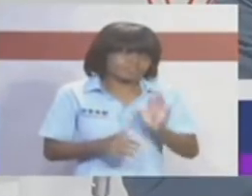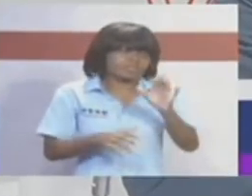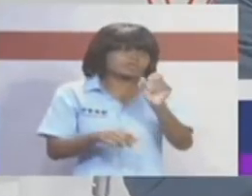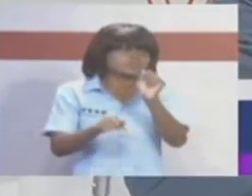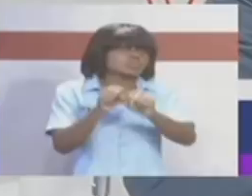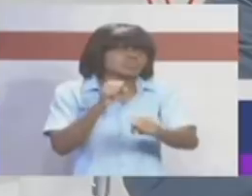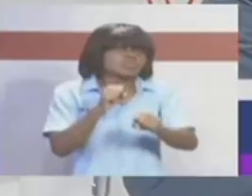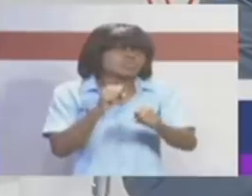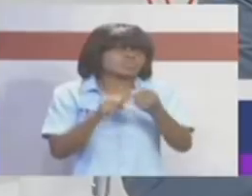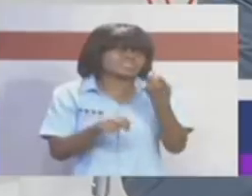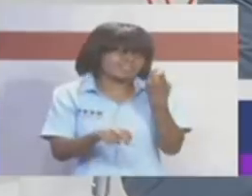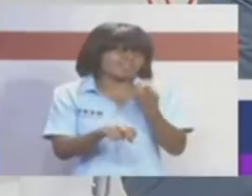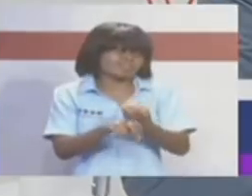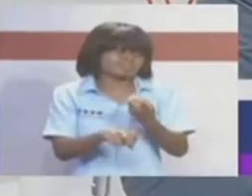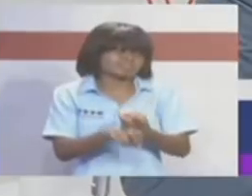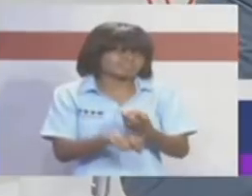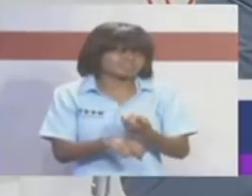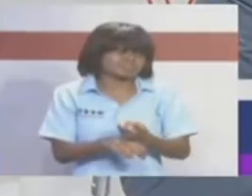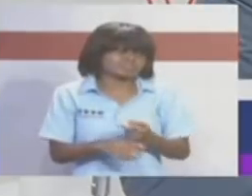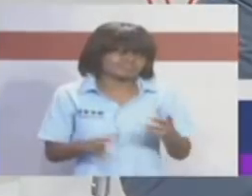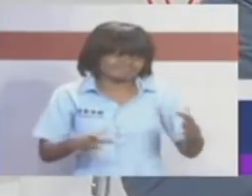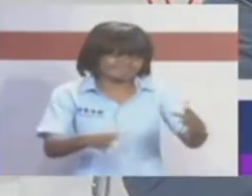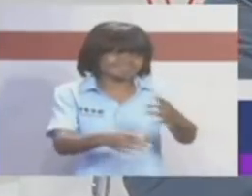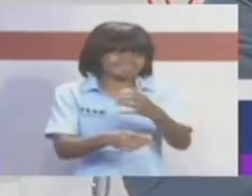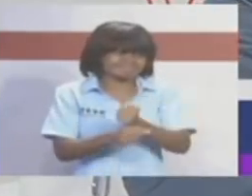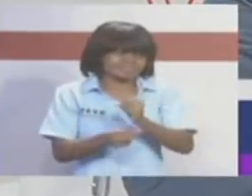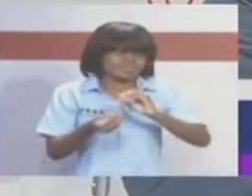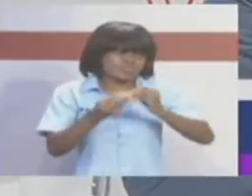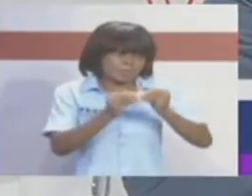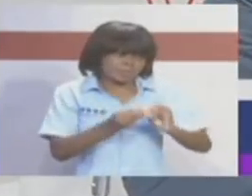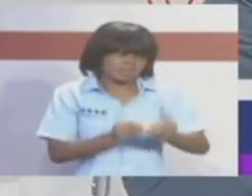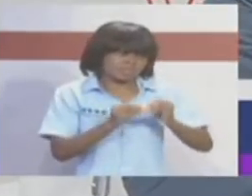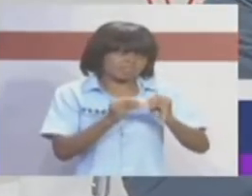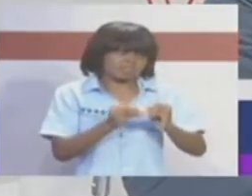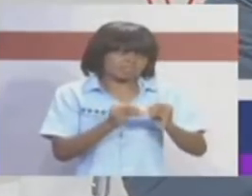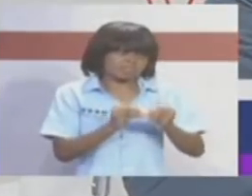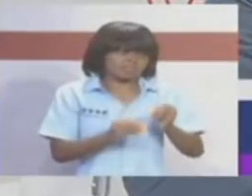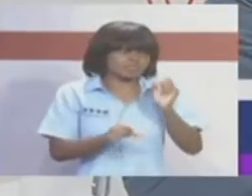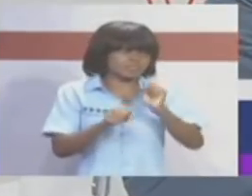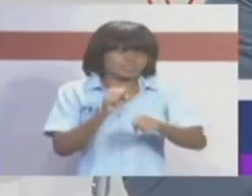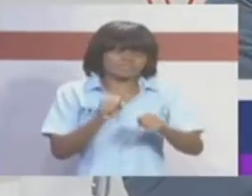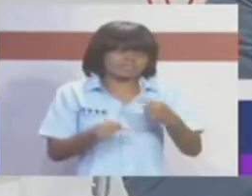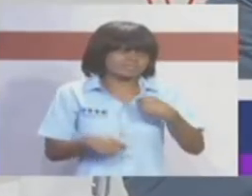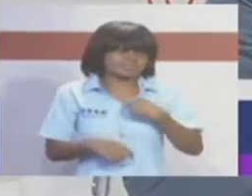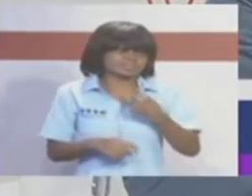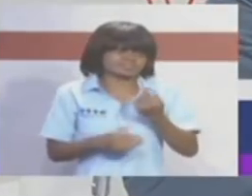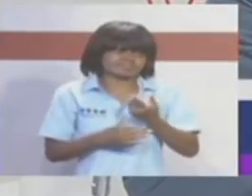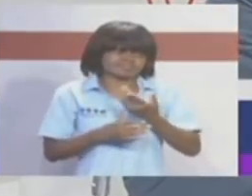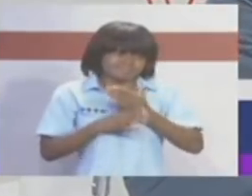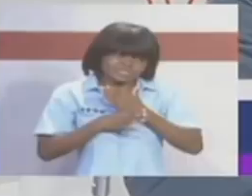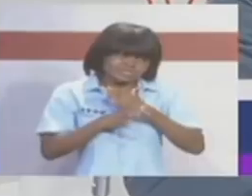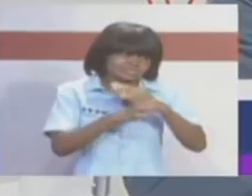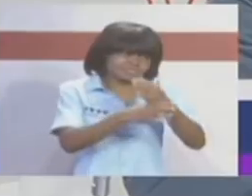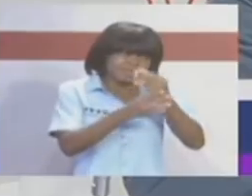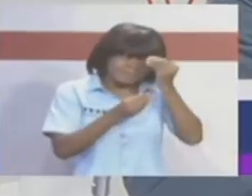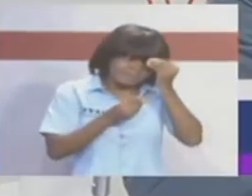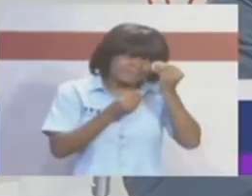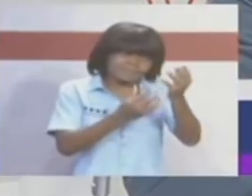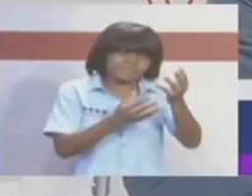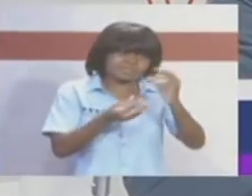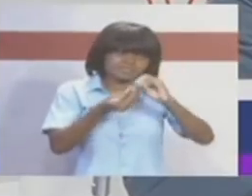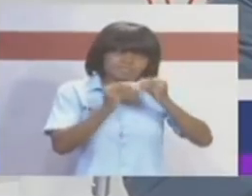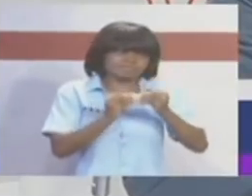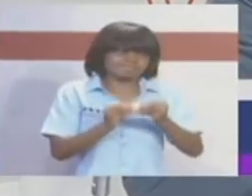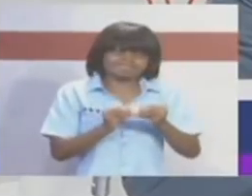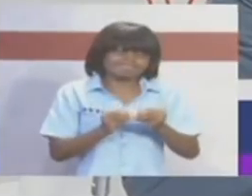would be required to share a rate with you. So at this point, no, this is not a question that we can give a figure